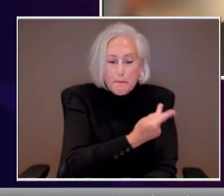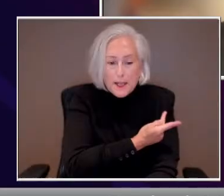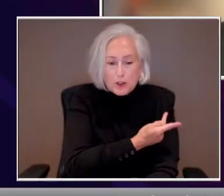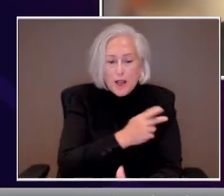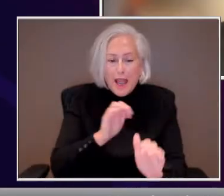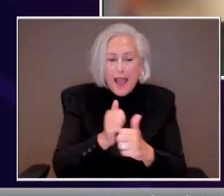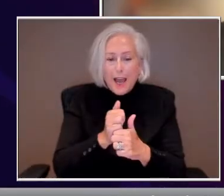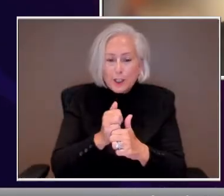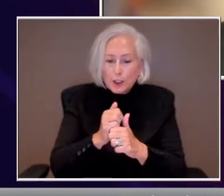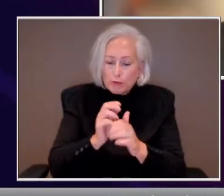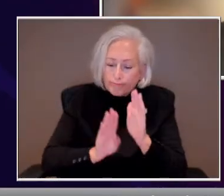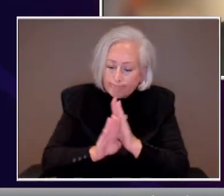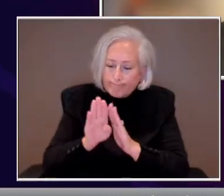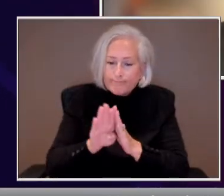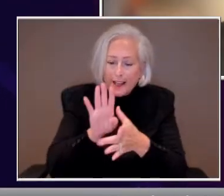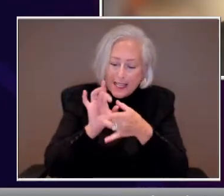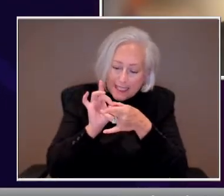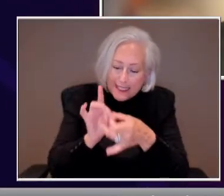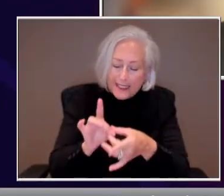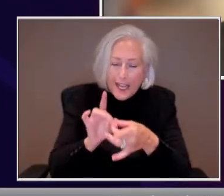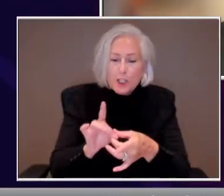them virtually?